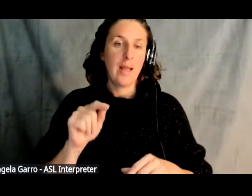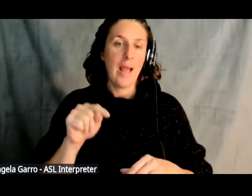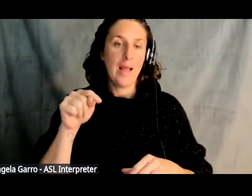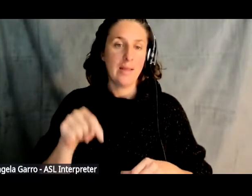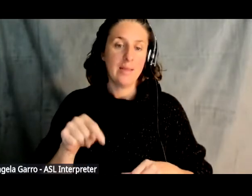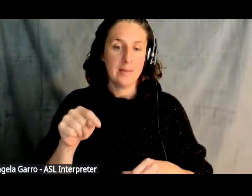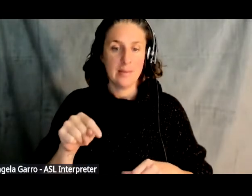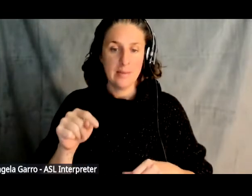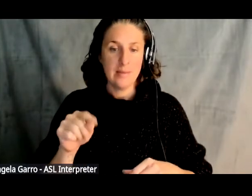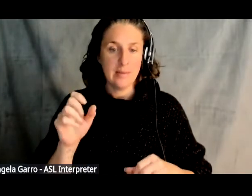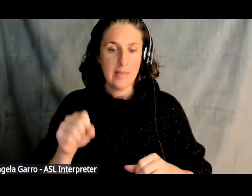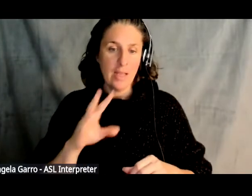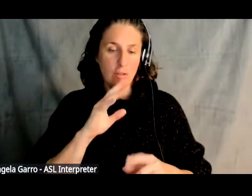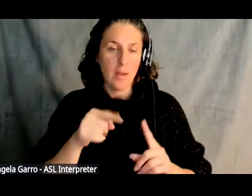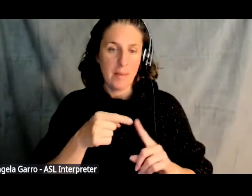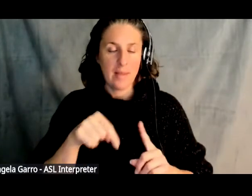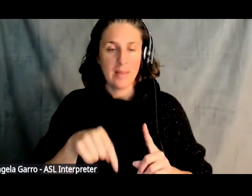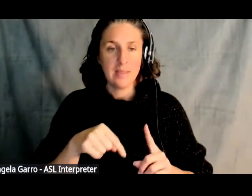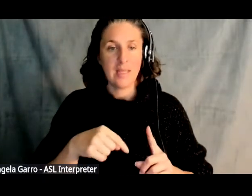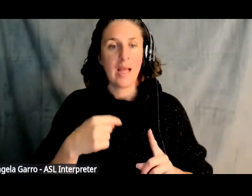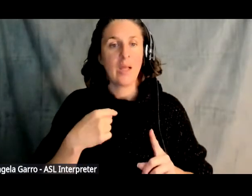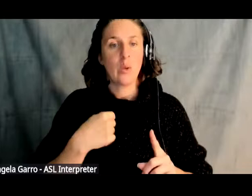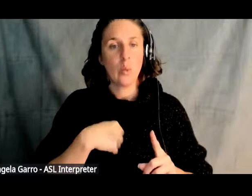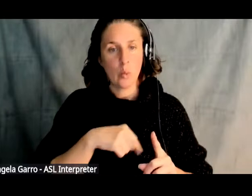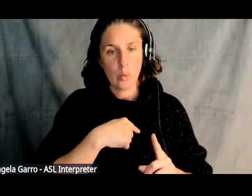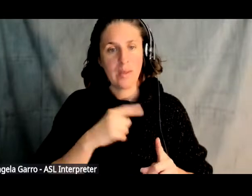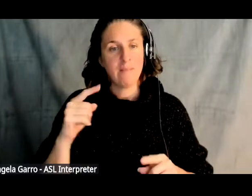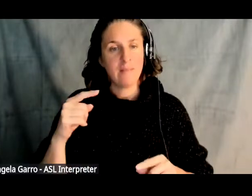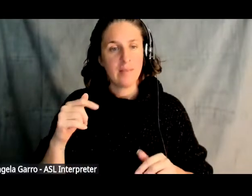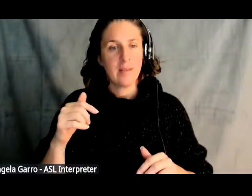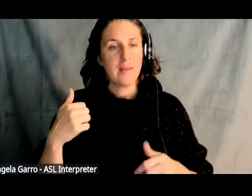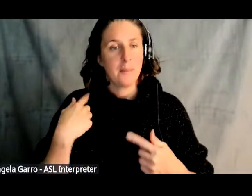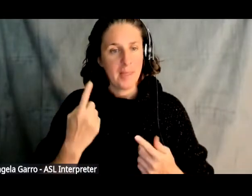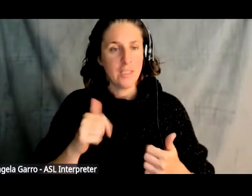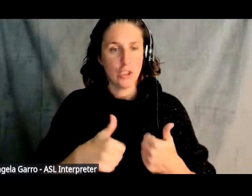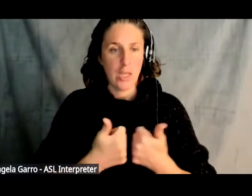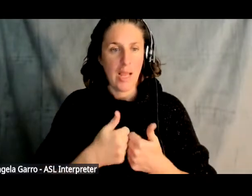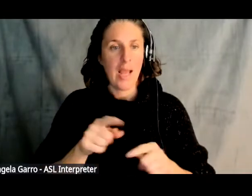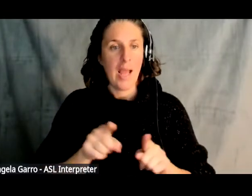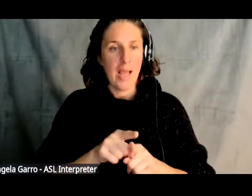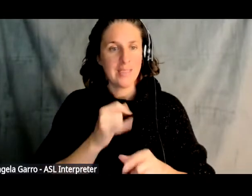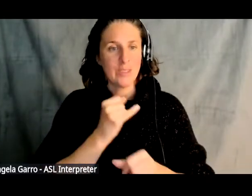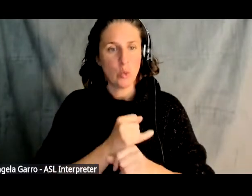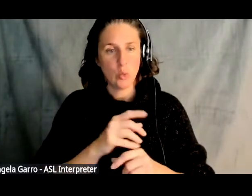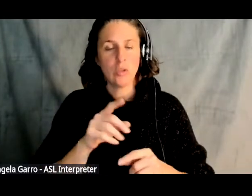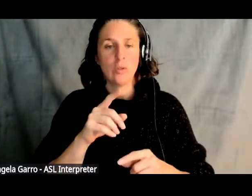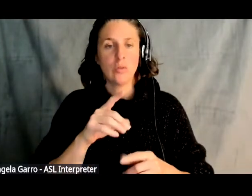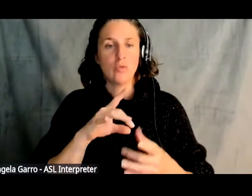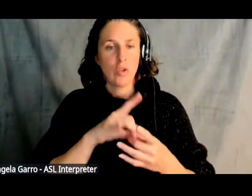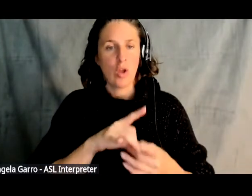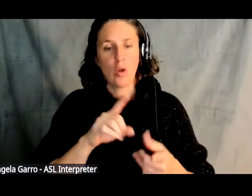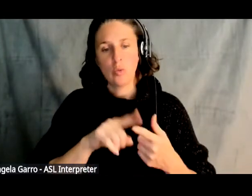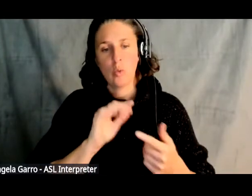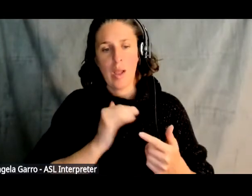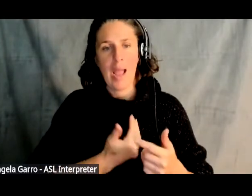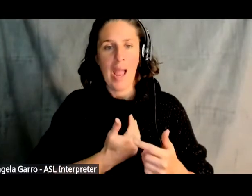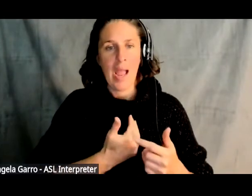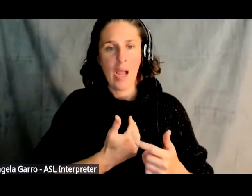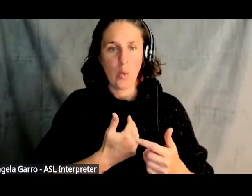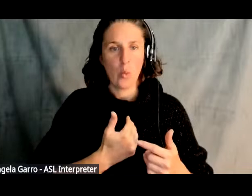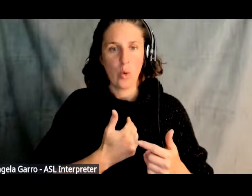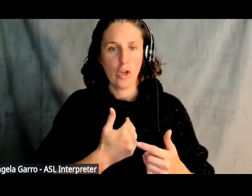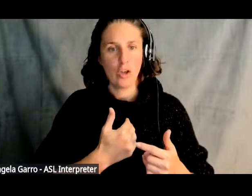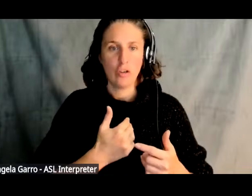here could speak to this. I think we've been challenged as an institution with regard to our sort of schizophrenia with